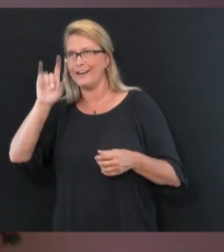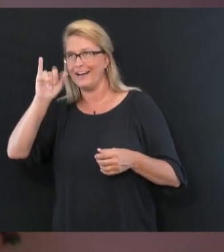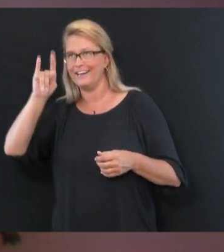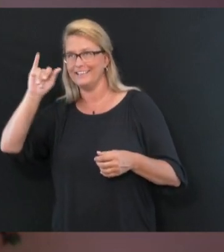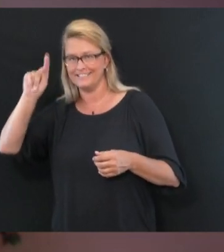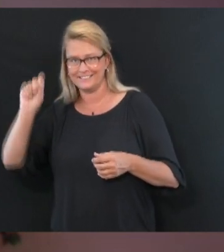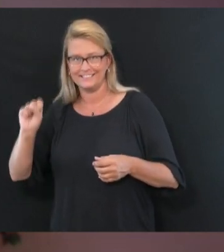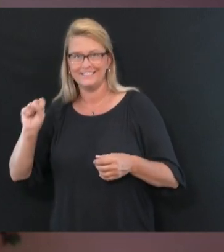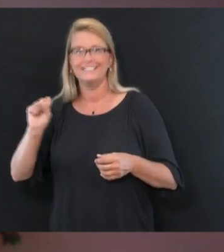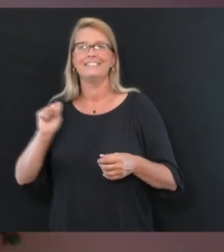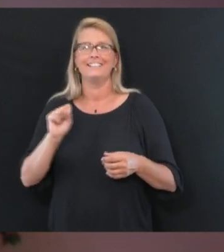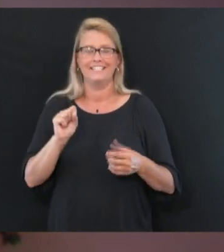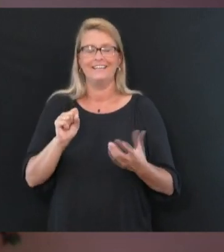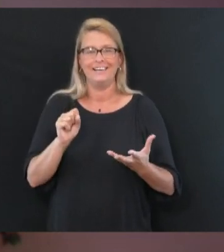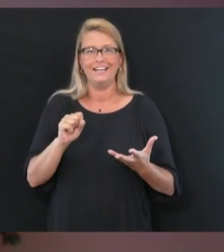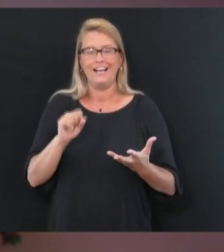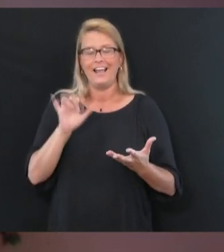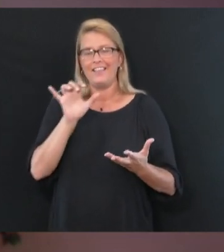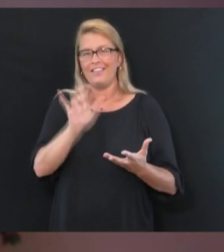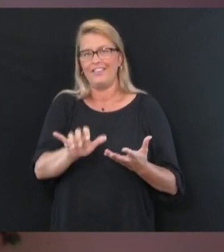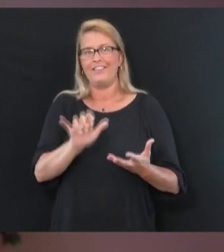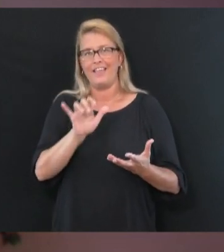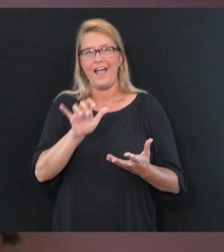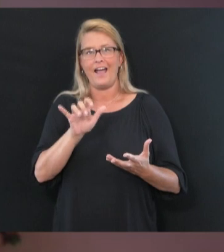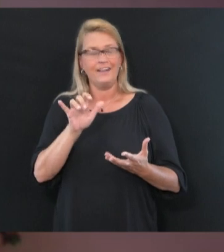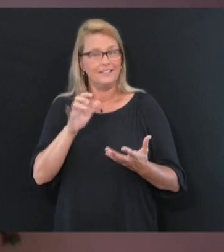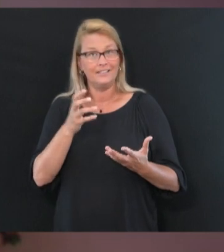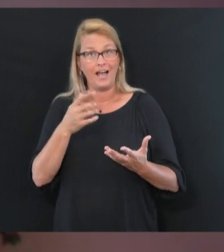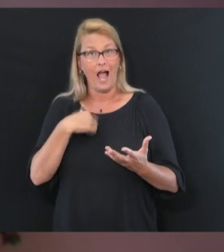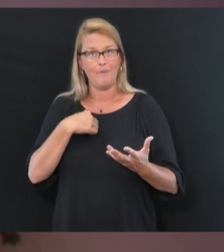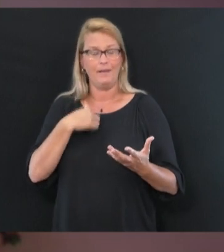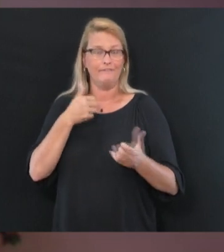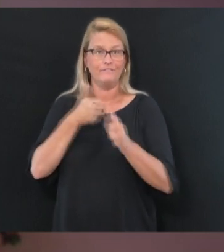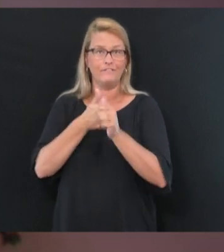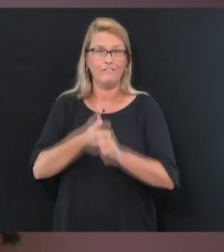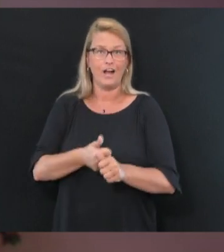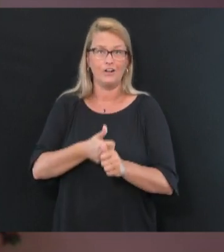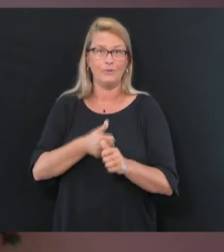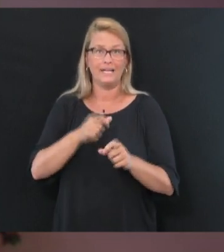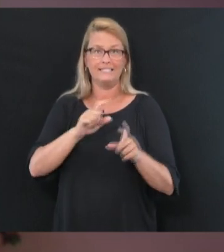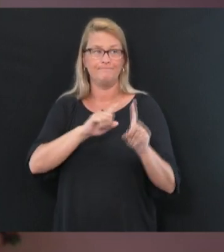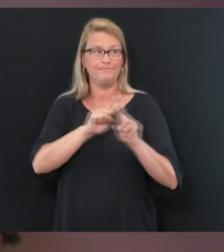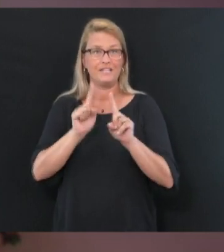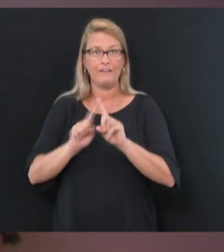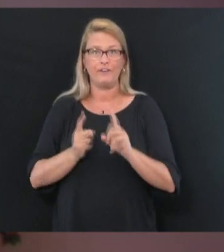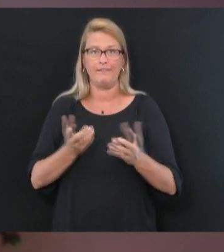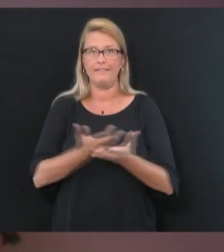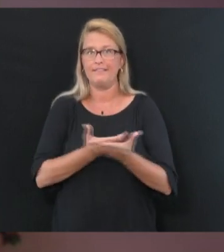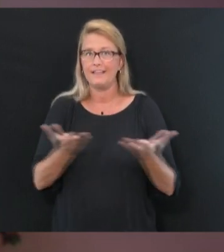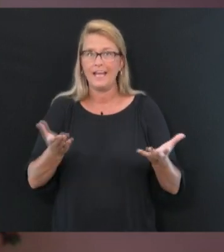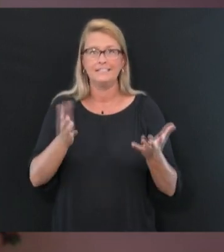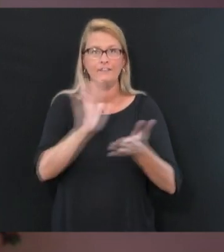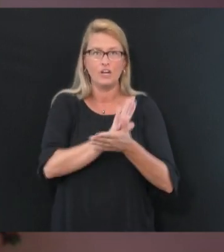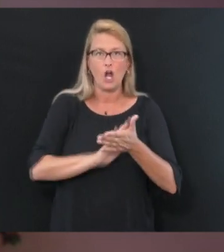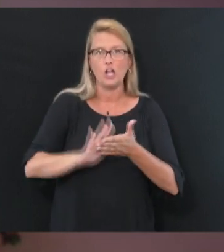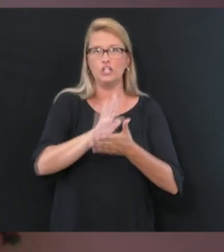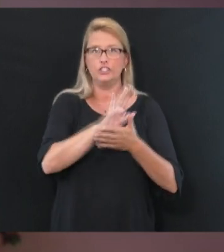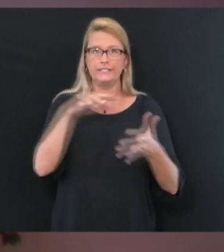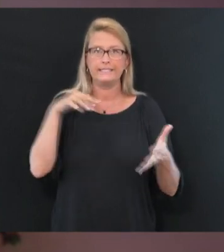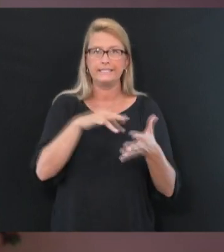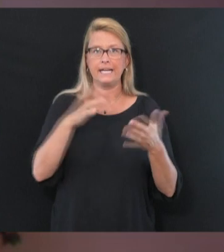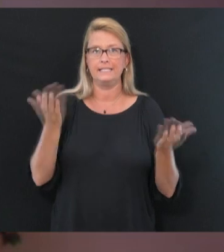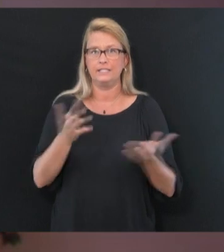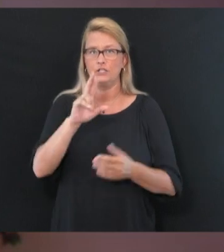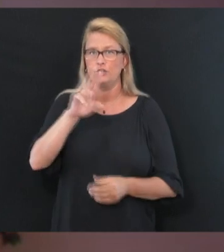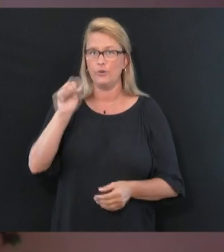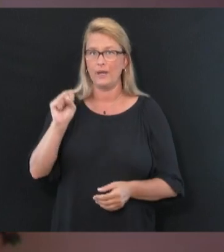are two major Power 5 conferences in the U.S. And colleges, both